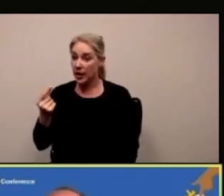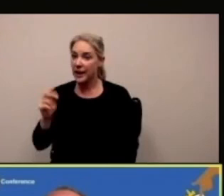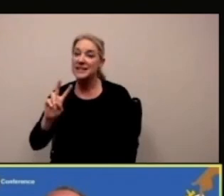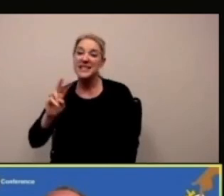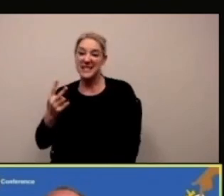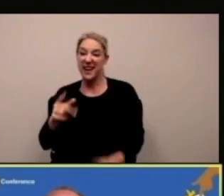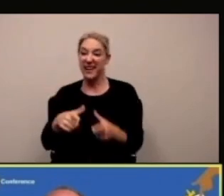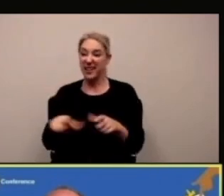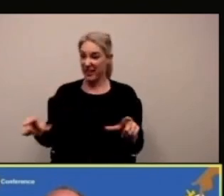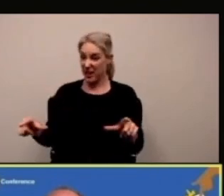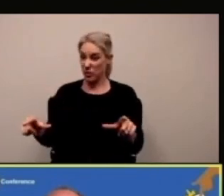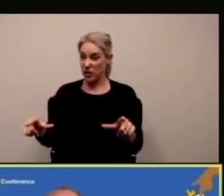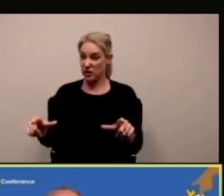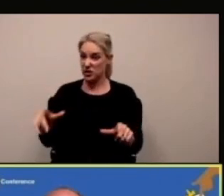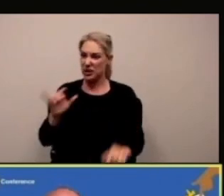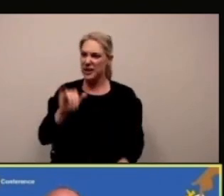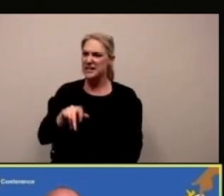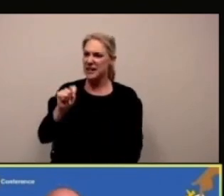Tufts curriculum?